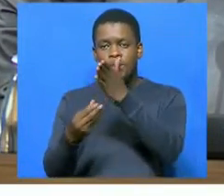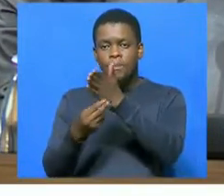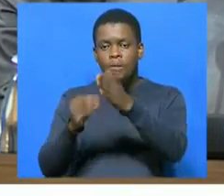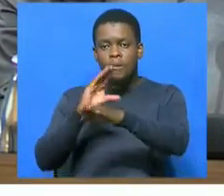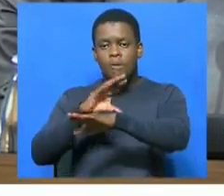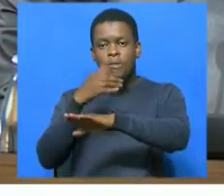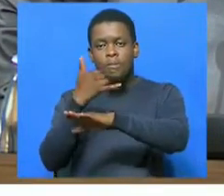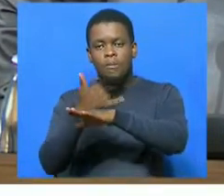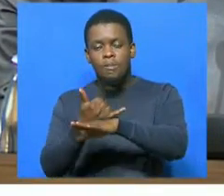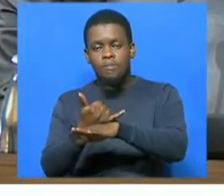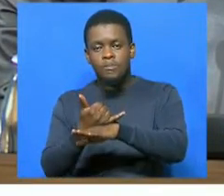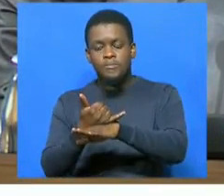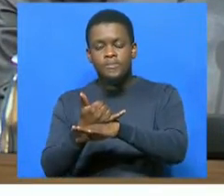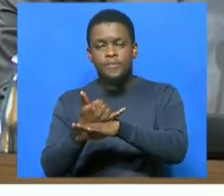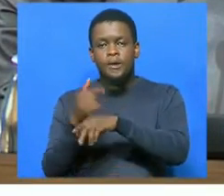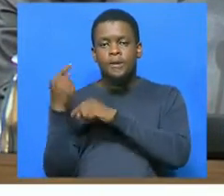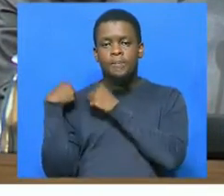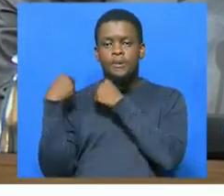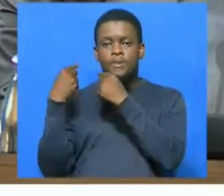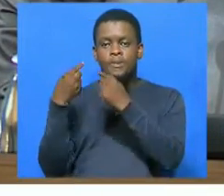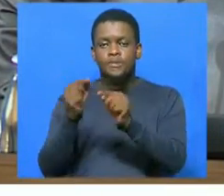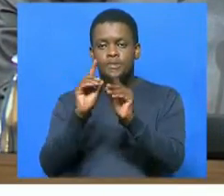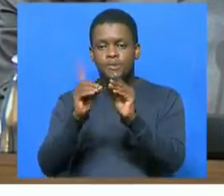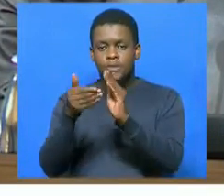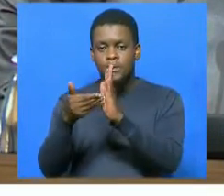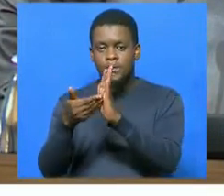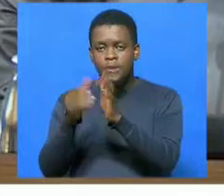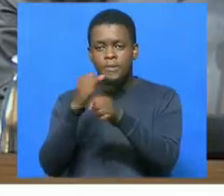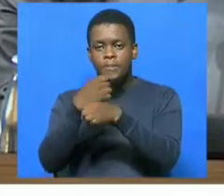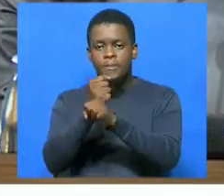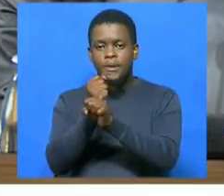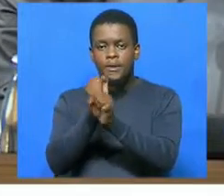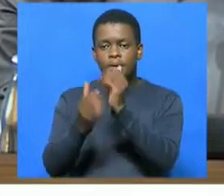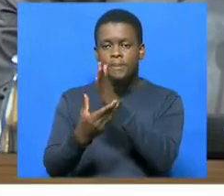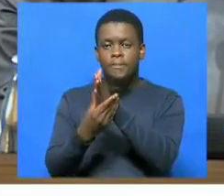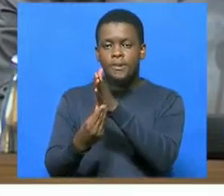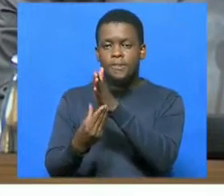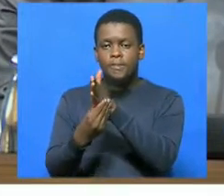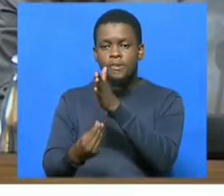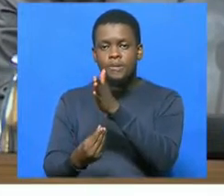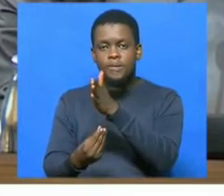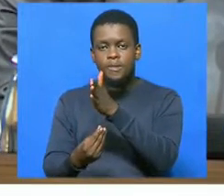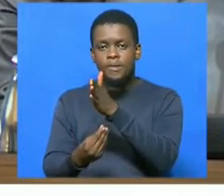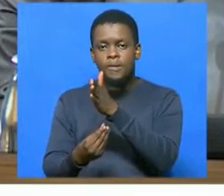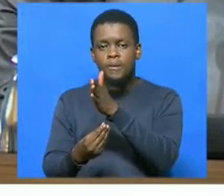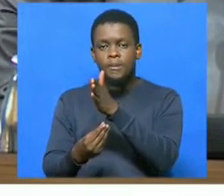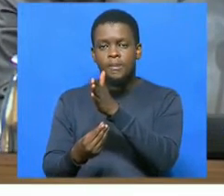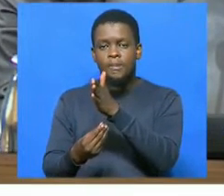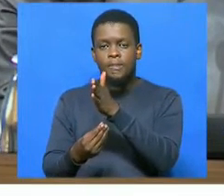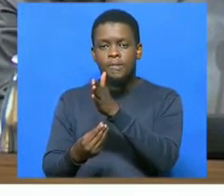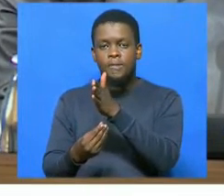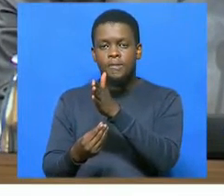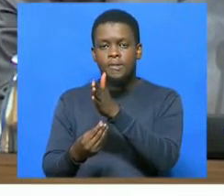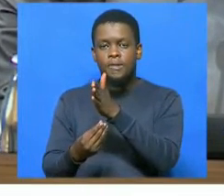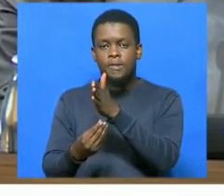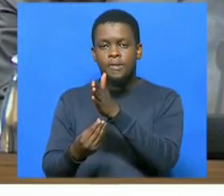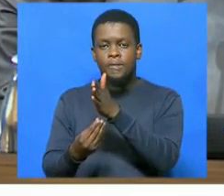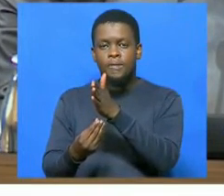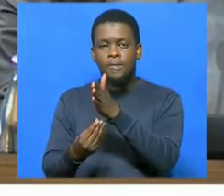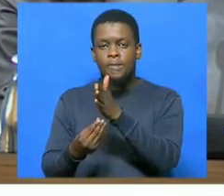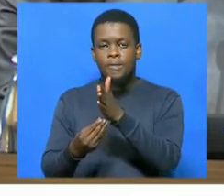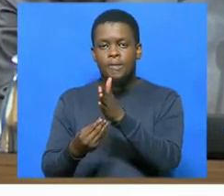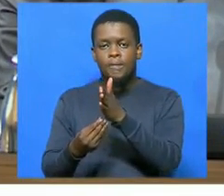that handles our beef, is almost comatose as we speak, and it has